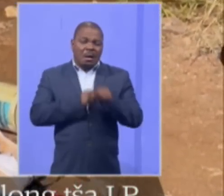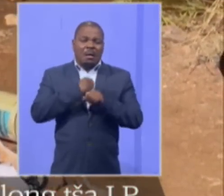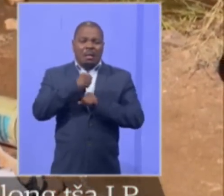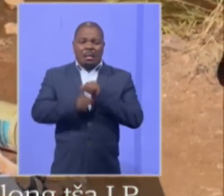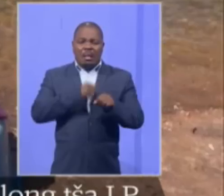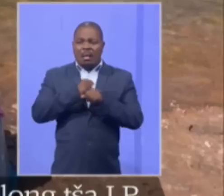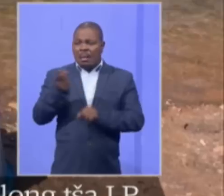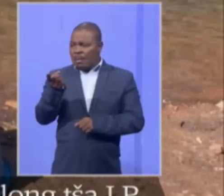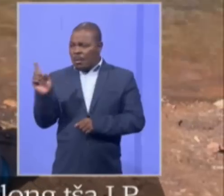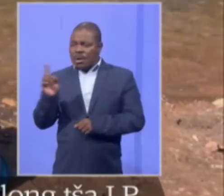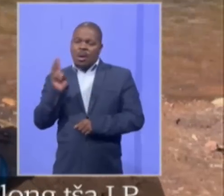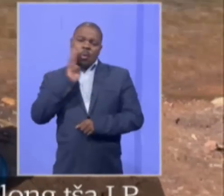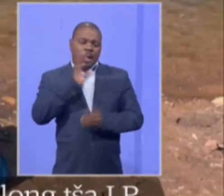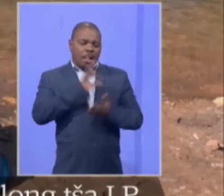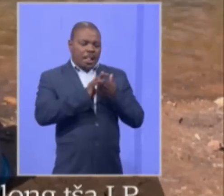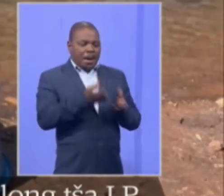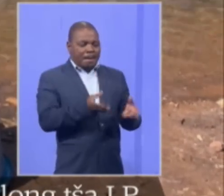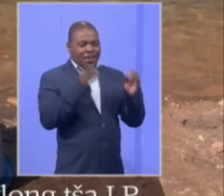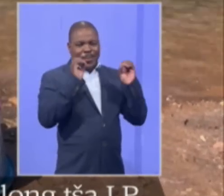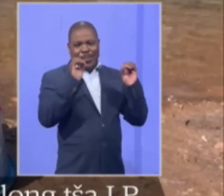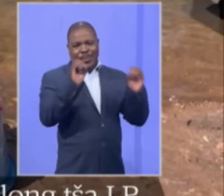ba sa hwetše metse a go hlweka.